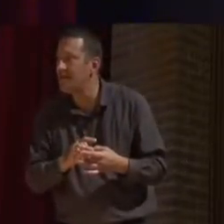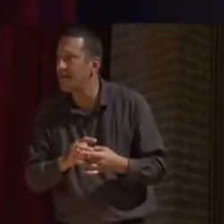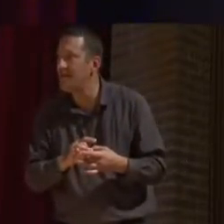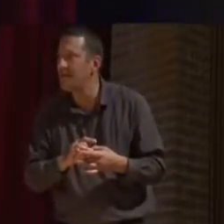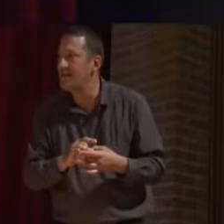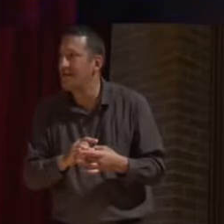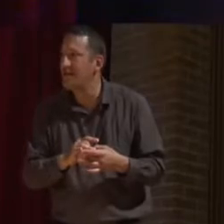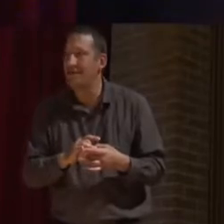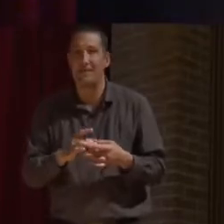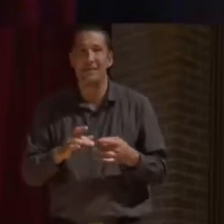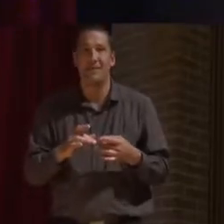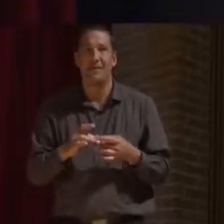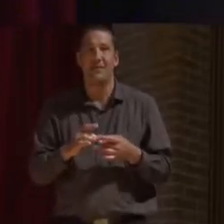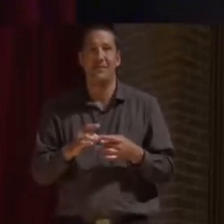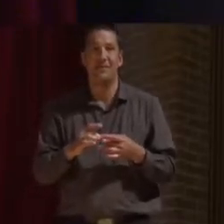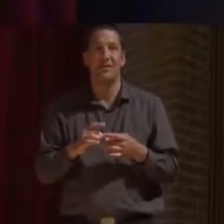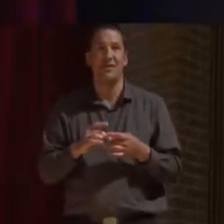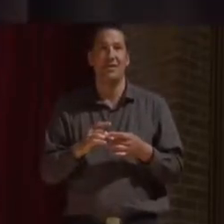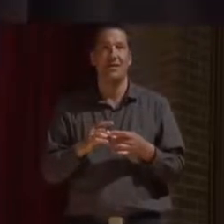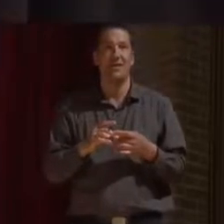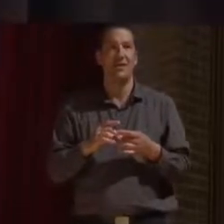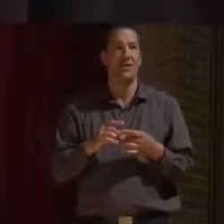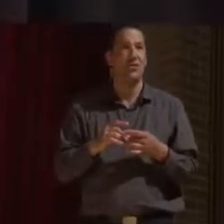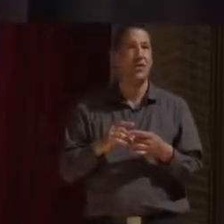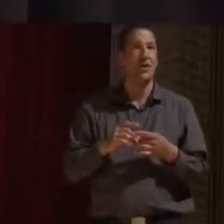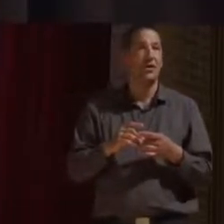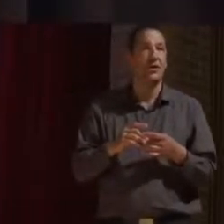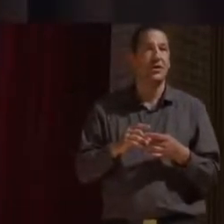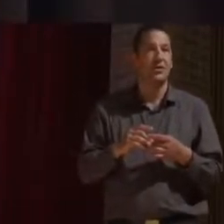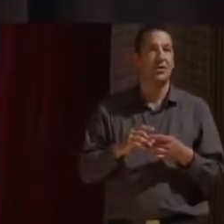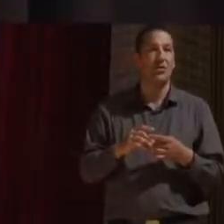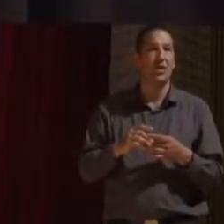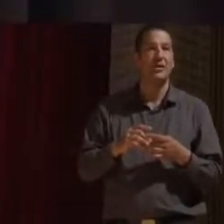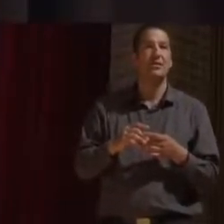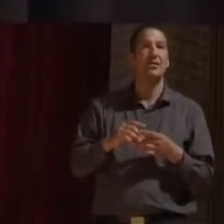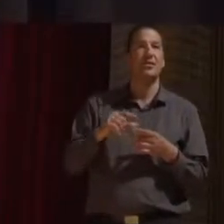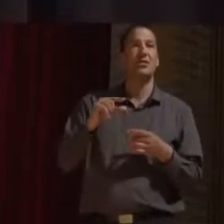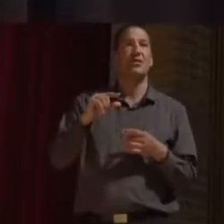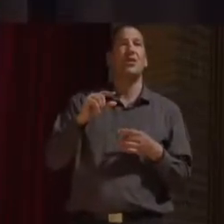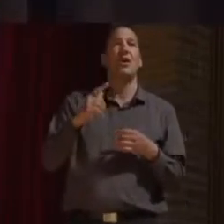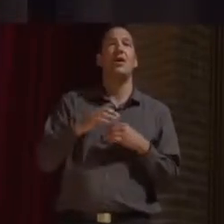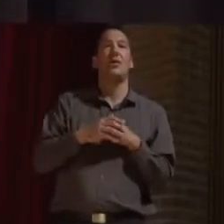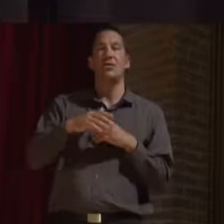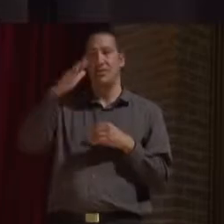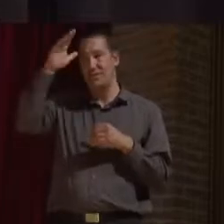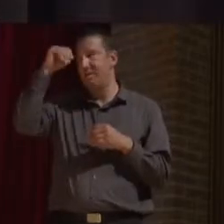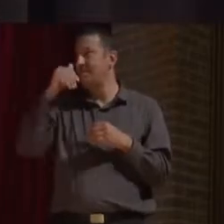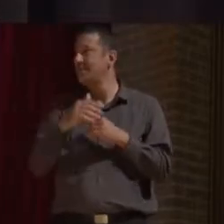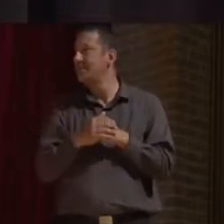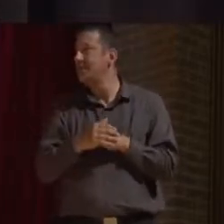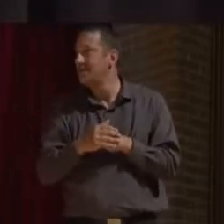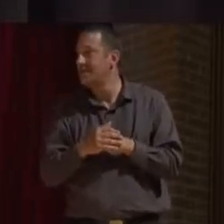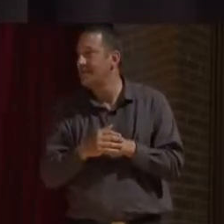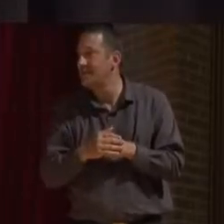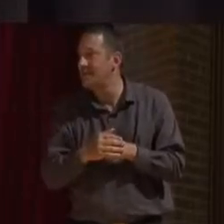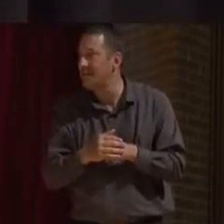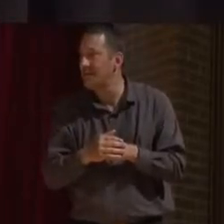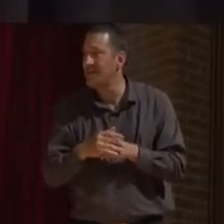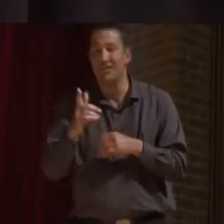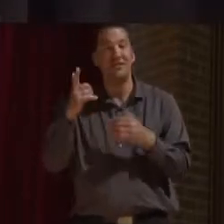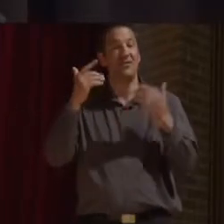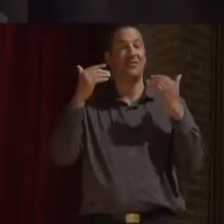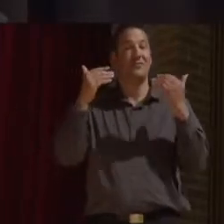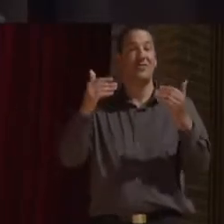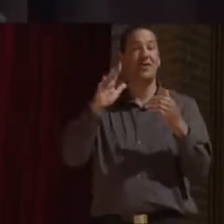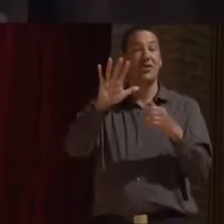to kind of just describe that stick-to-itiveness that you need, regardless of what the job is. Again, putting in whatever